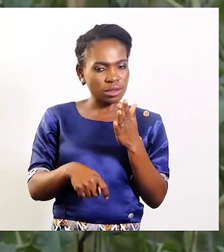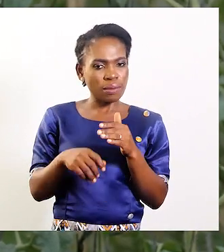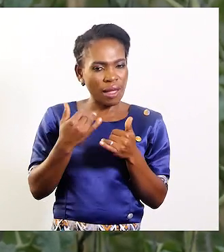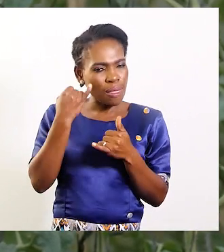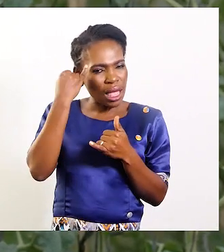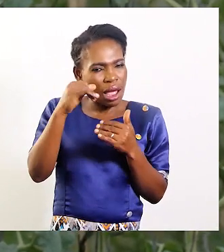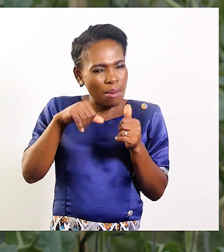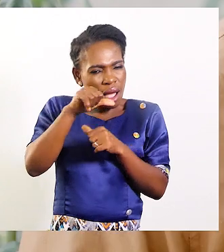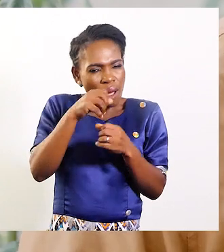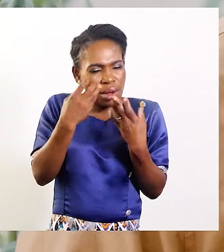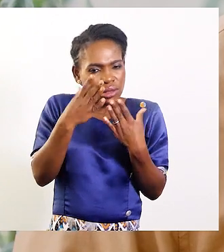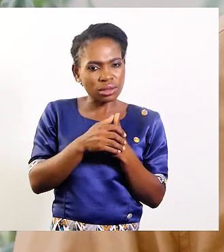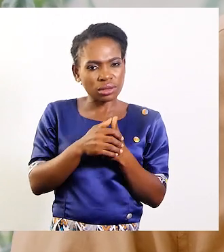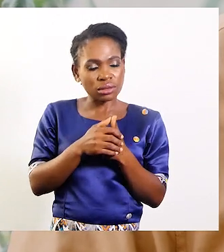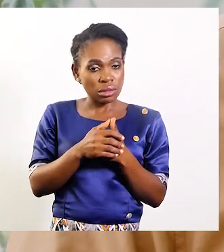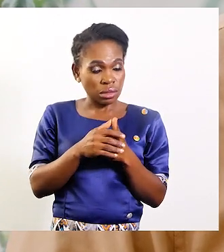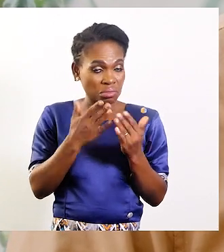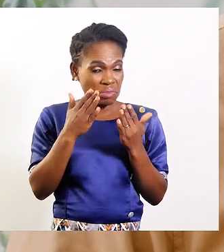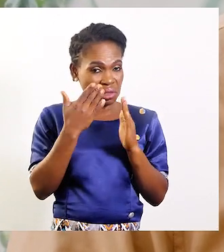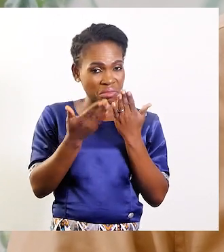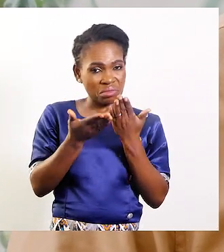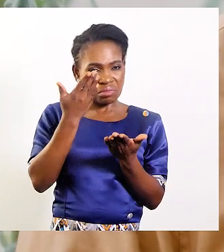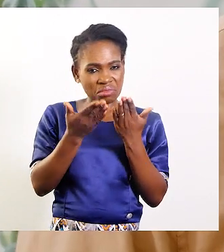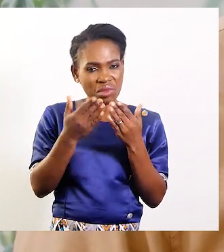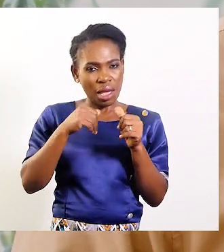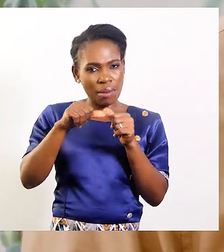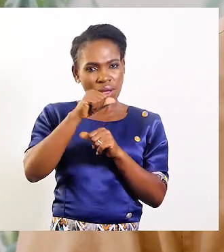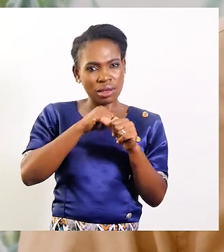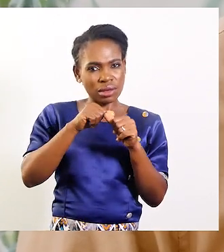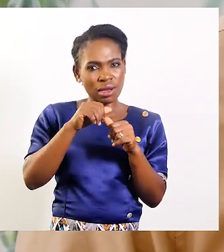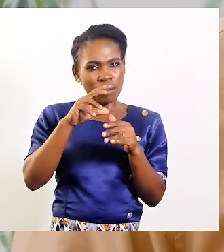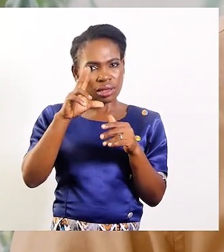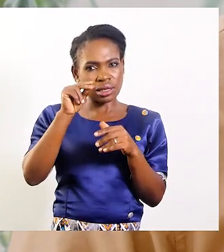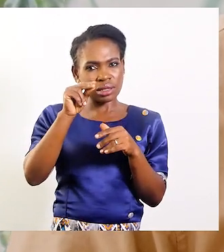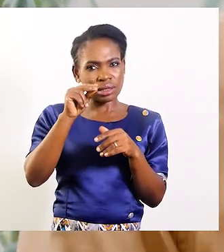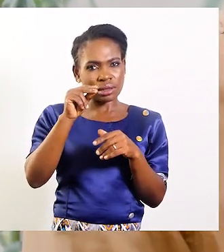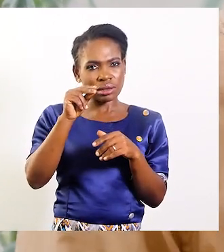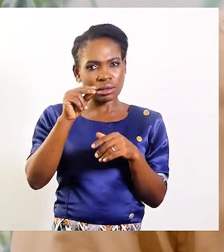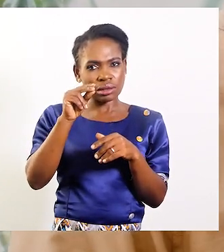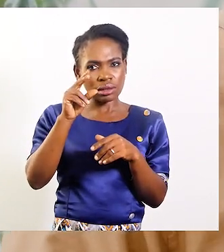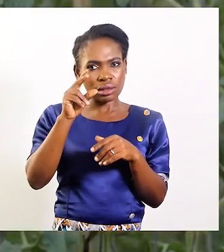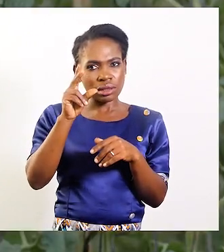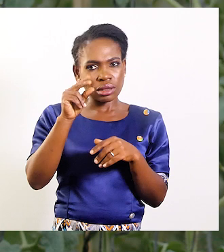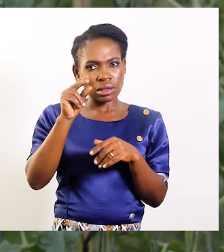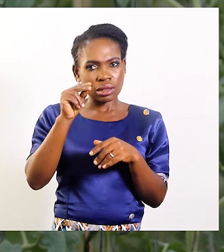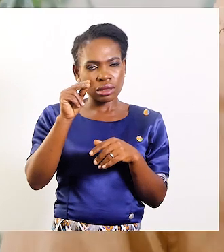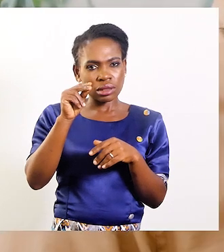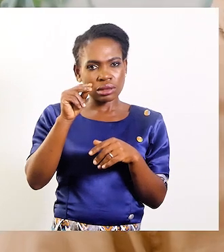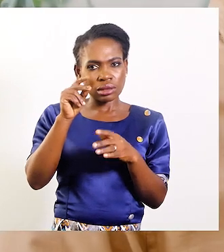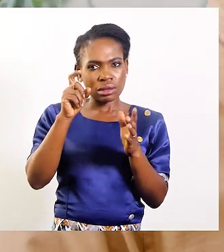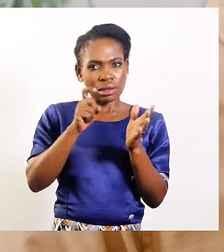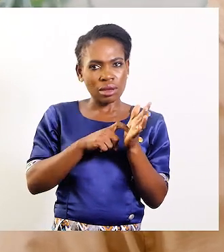idea of how much it costs. Okay, so on the average, you're looking at anything no less than 30,000 USD for one greenhouse. Okay. But for